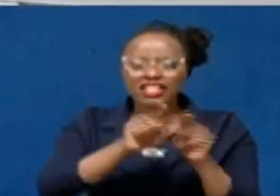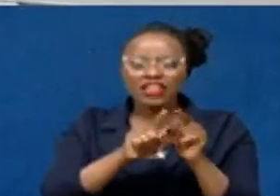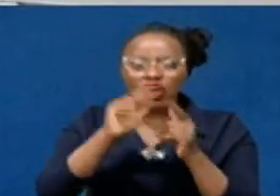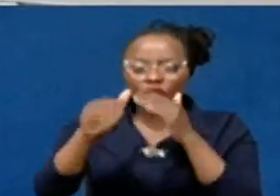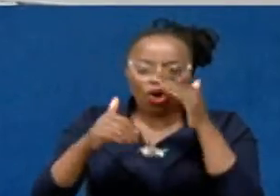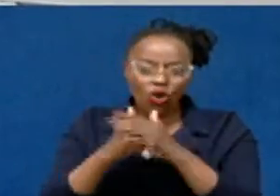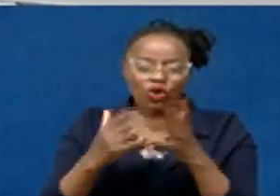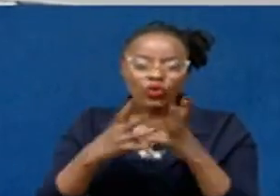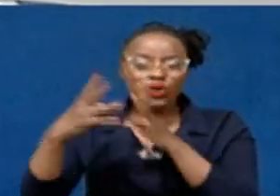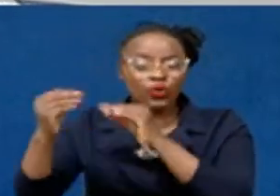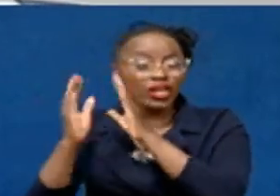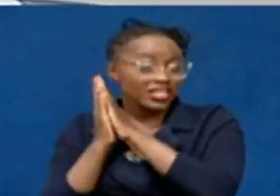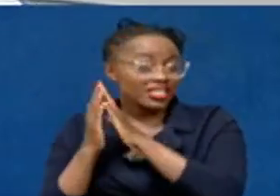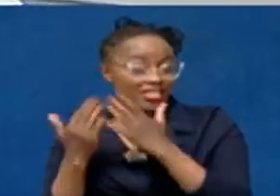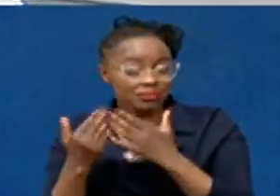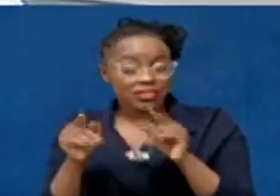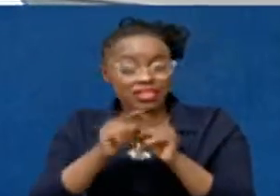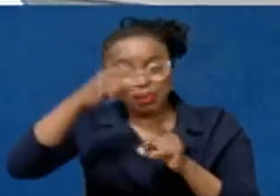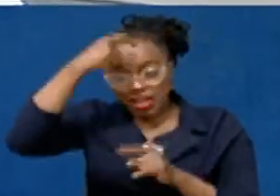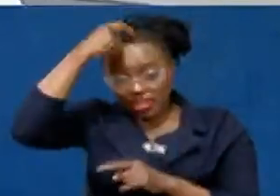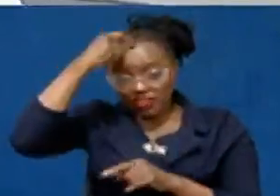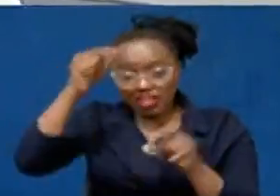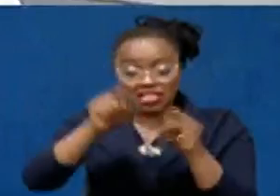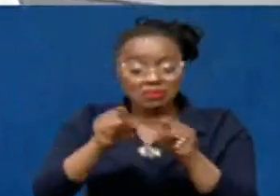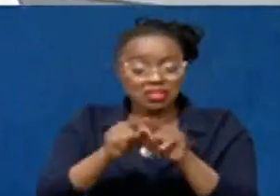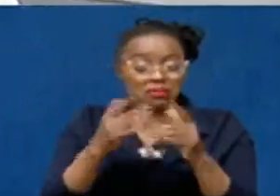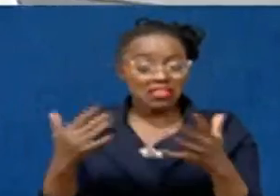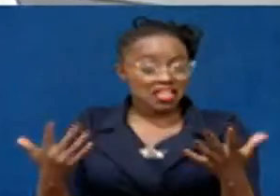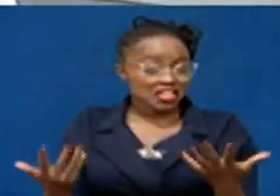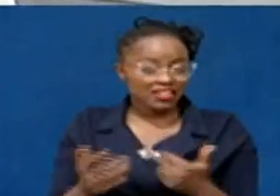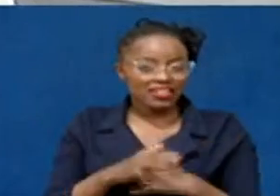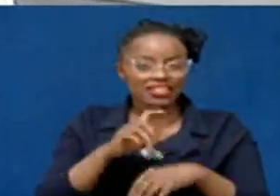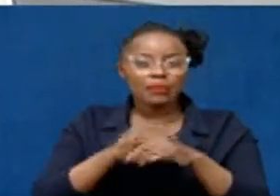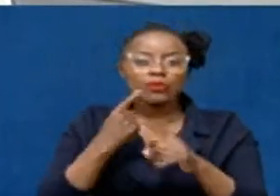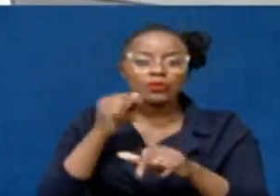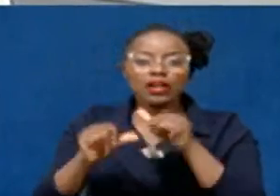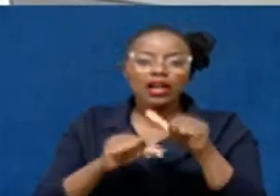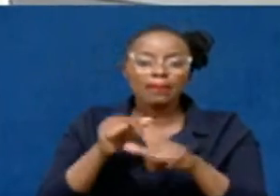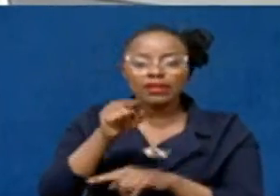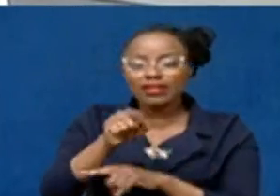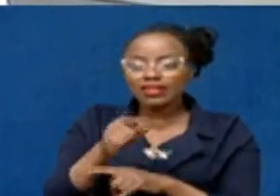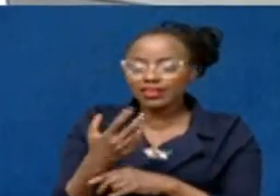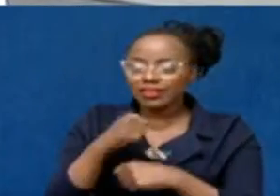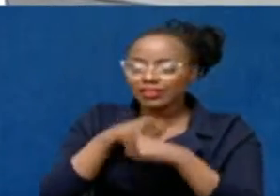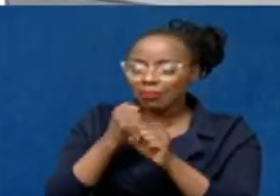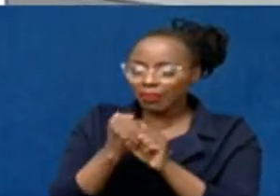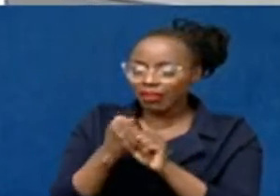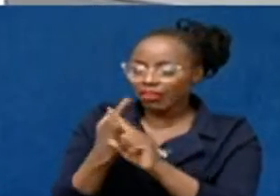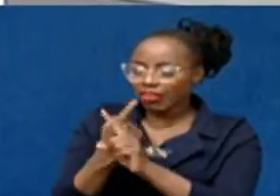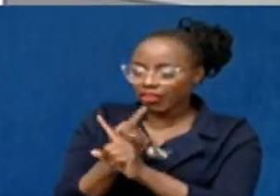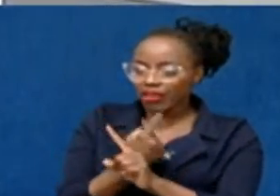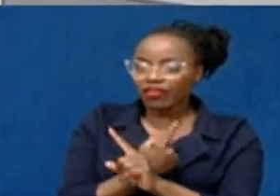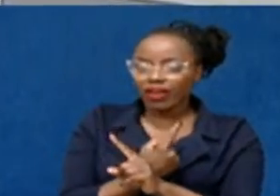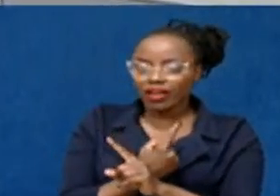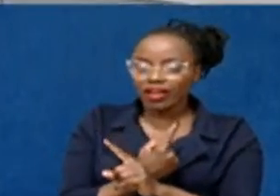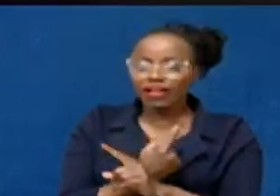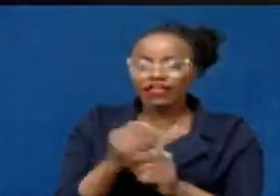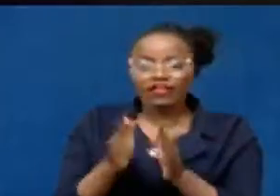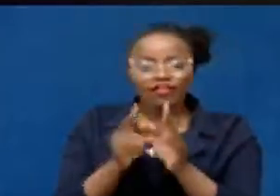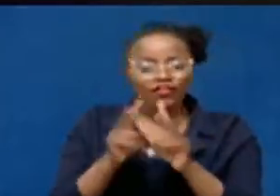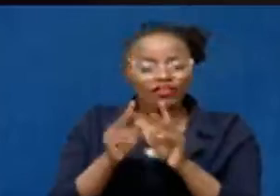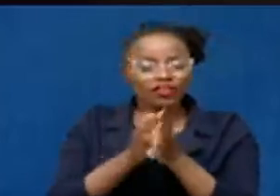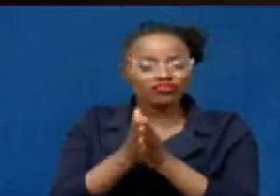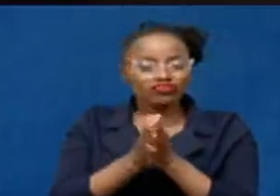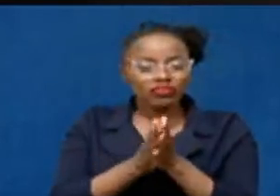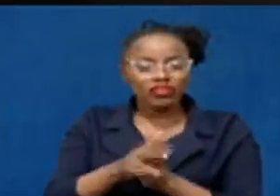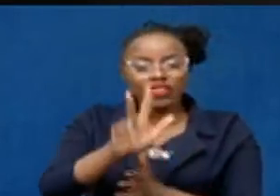wote wataamua ni Moses Wetangula. Basi it will be the same thing. And you know, when we just talk about the choreography, you know, very interesting that,